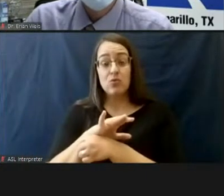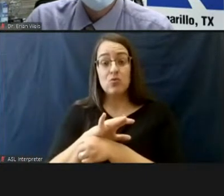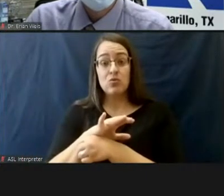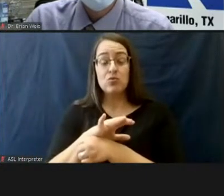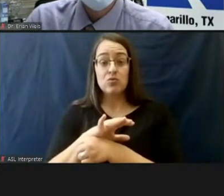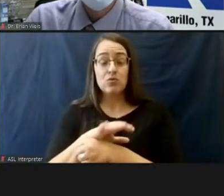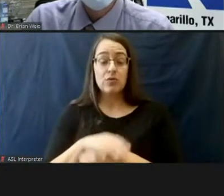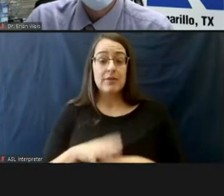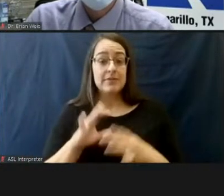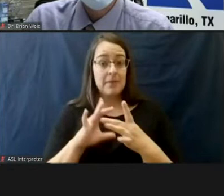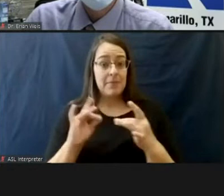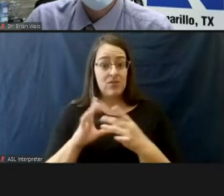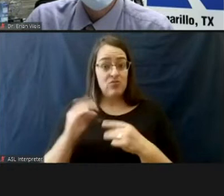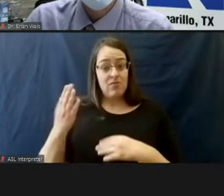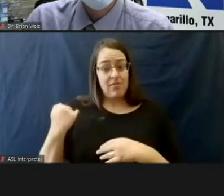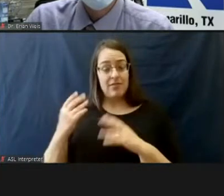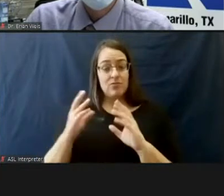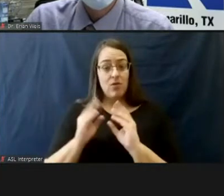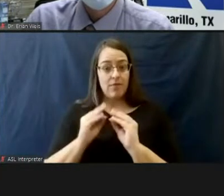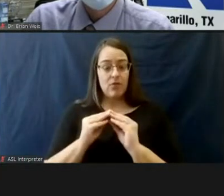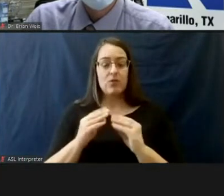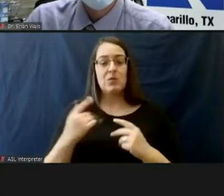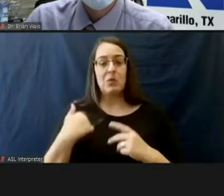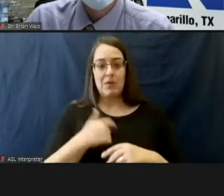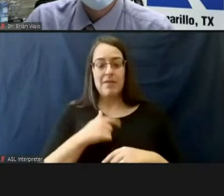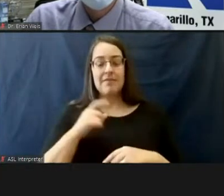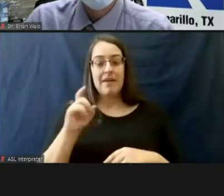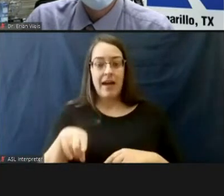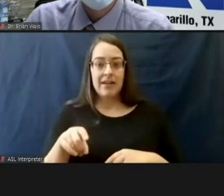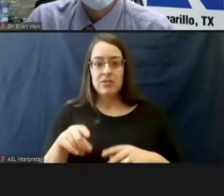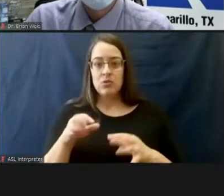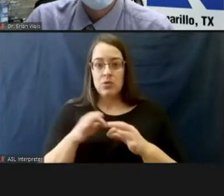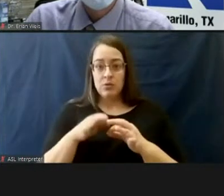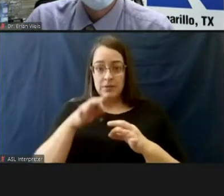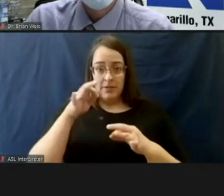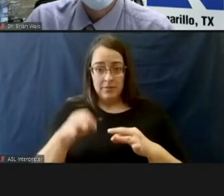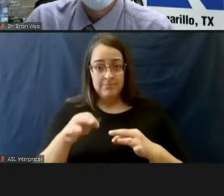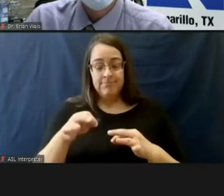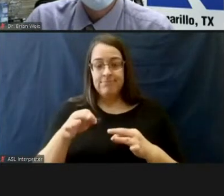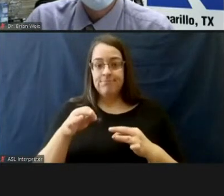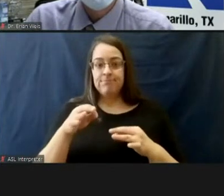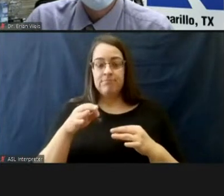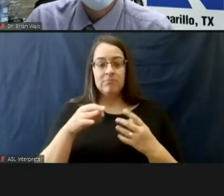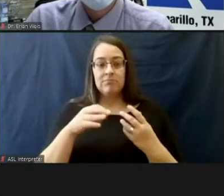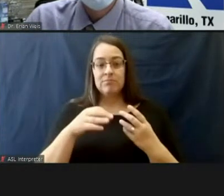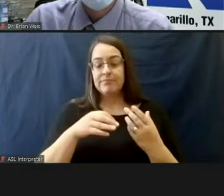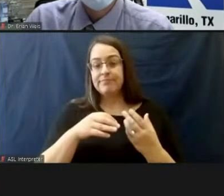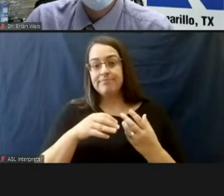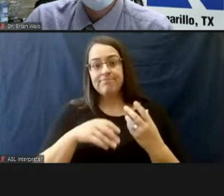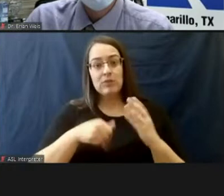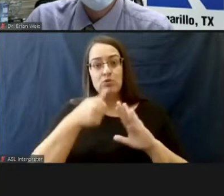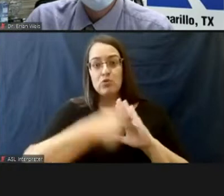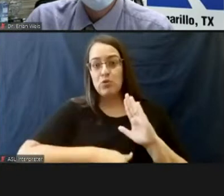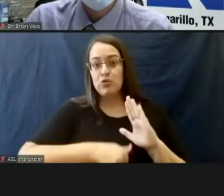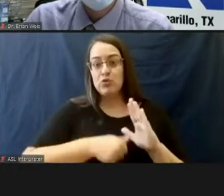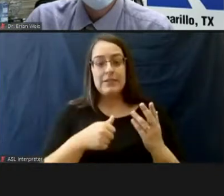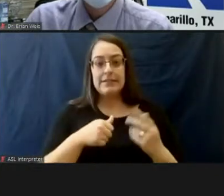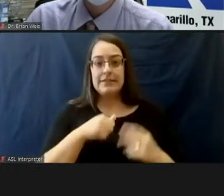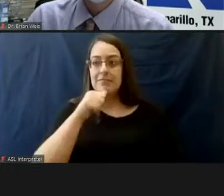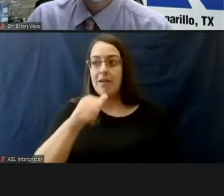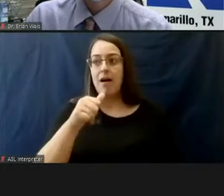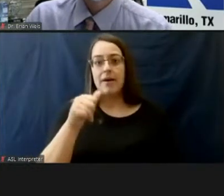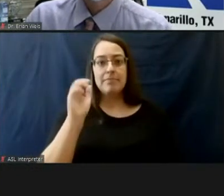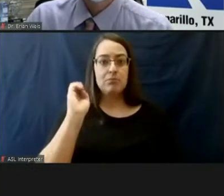last news conference, we have had to truncate and postpone elective surgical procedures that are not urgent